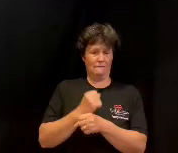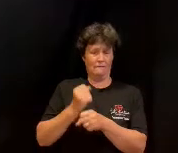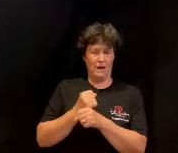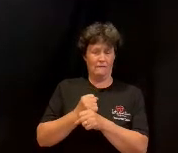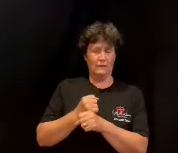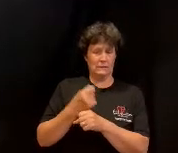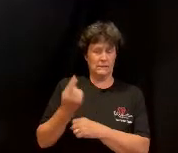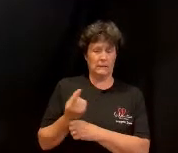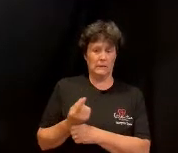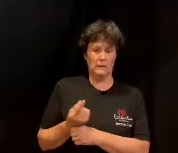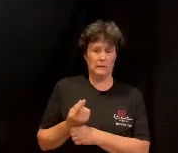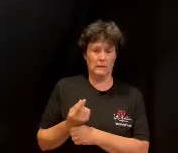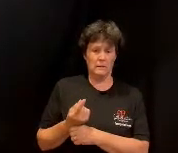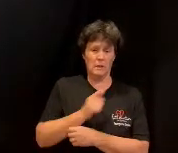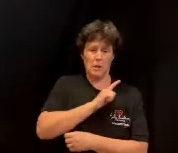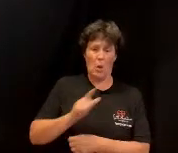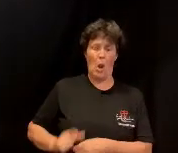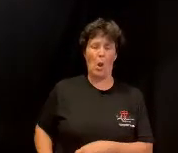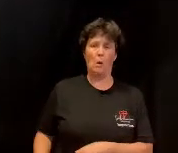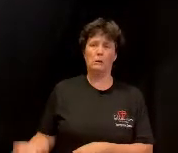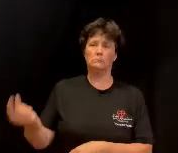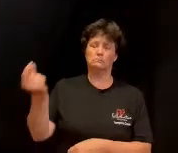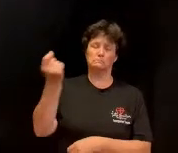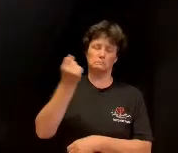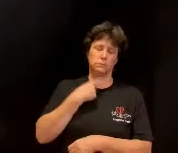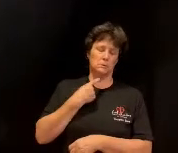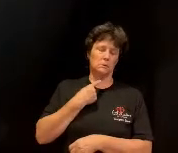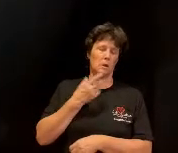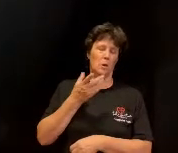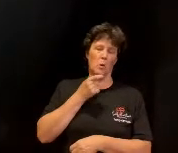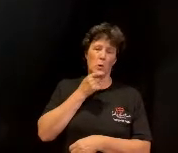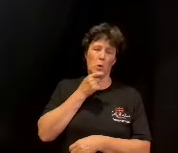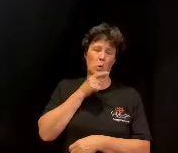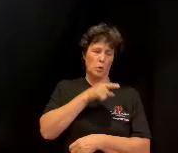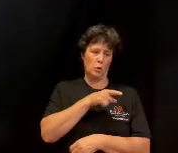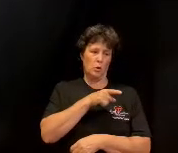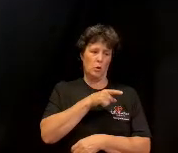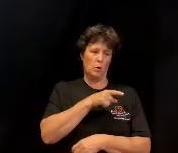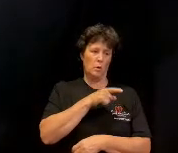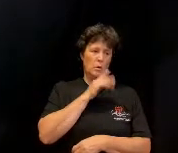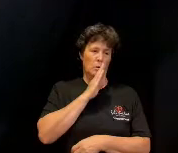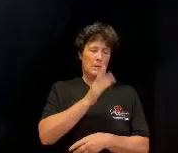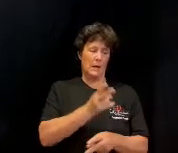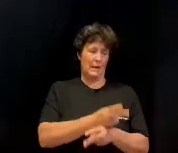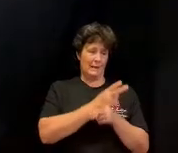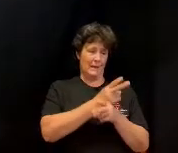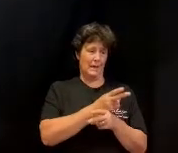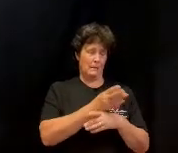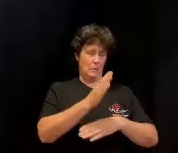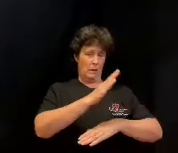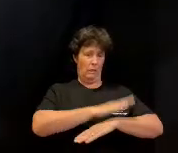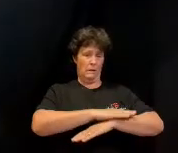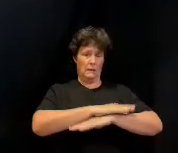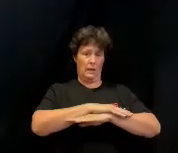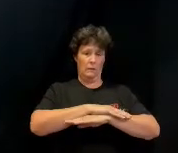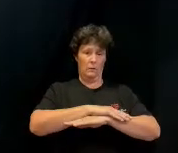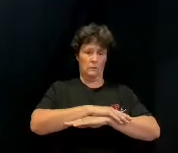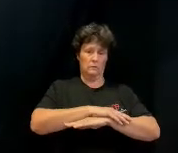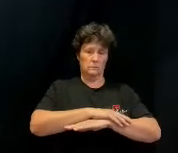And this is what the Lord told me. He said, who are you to be a keeper of my table?